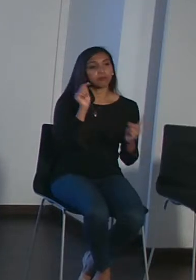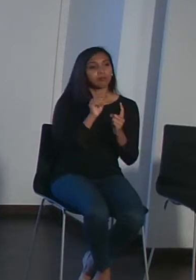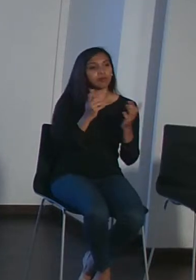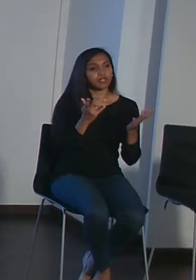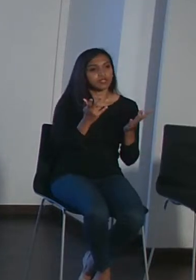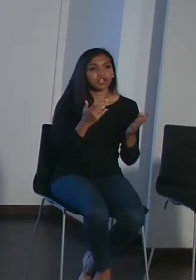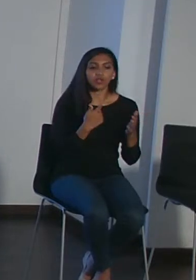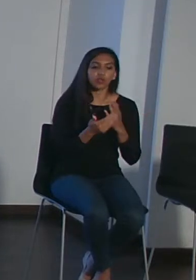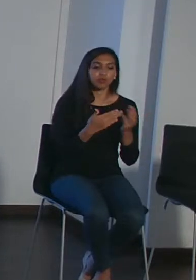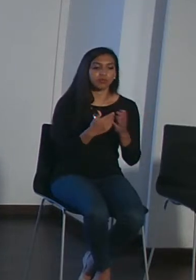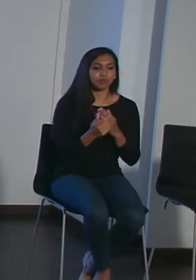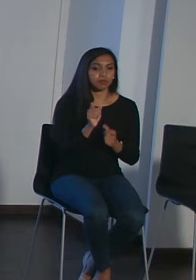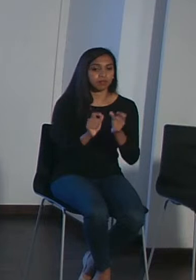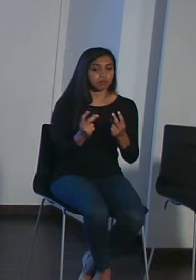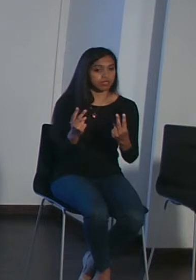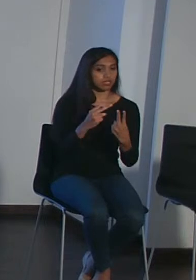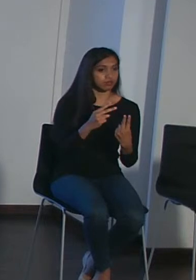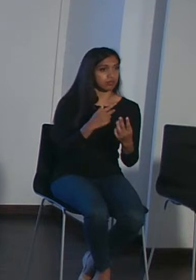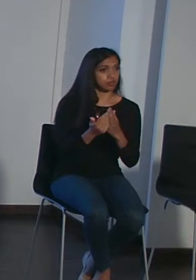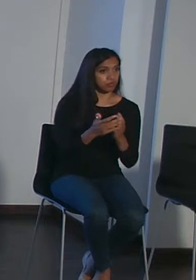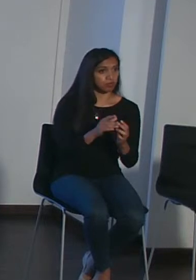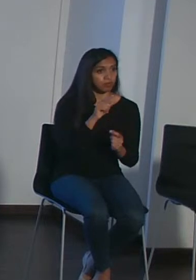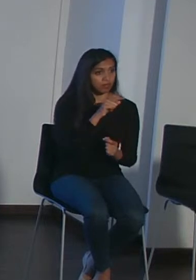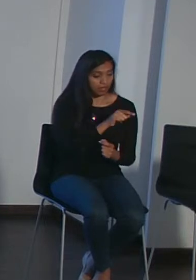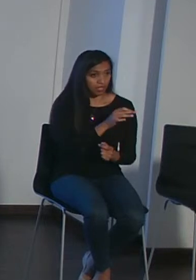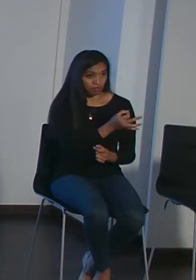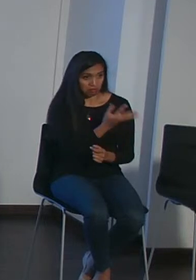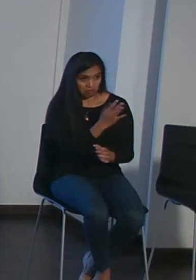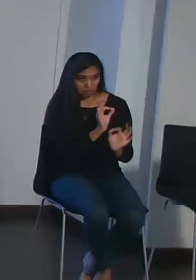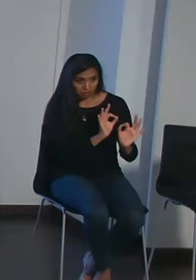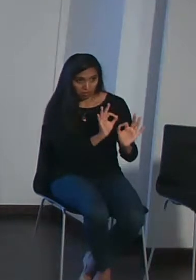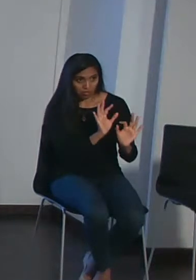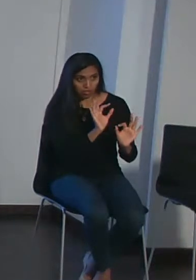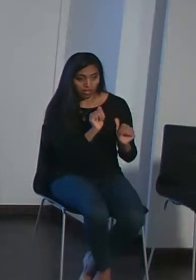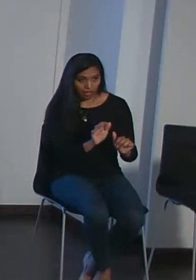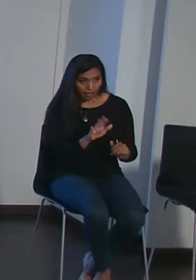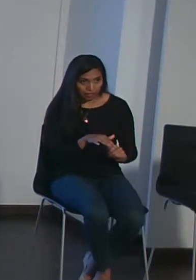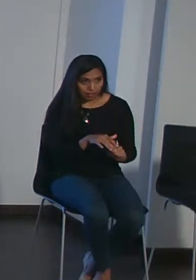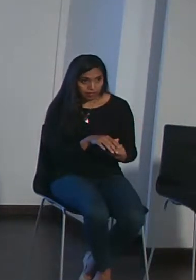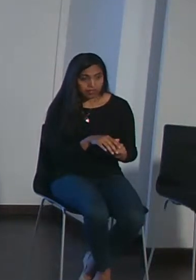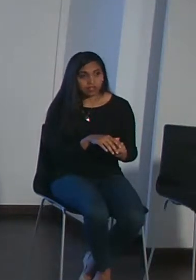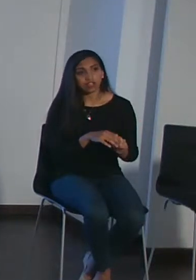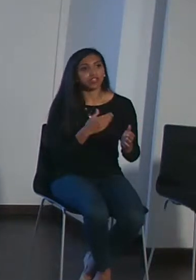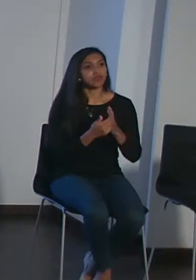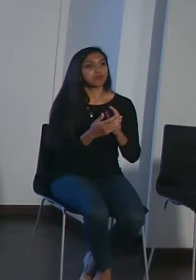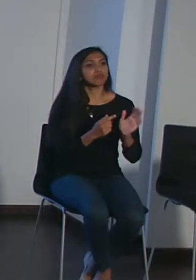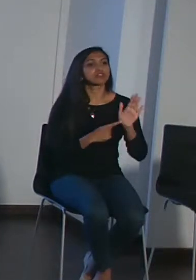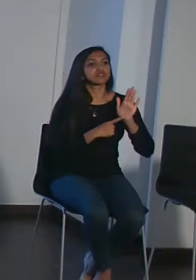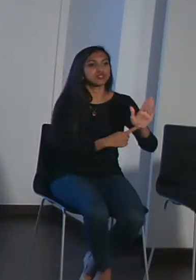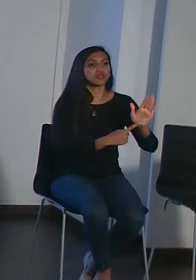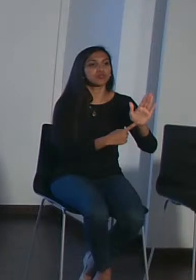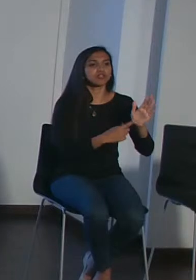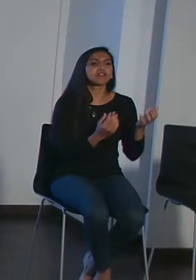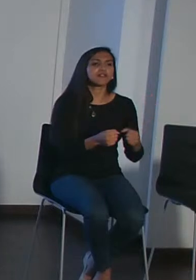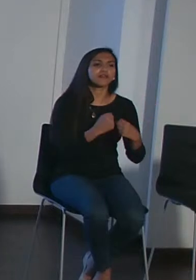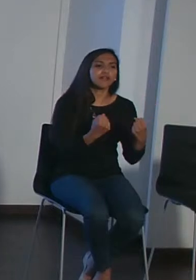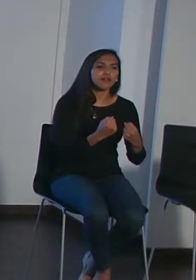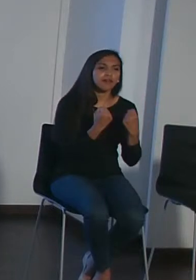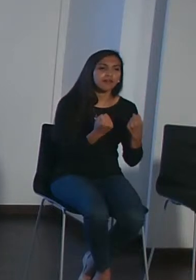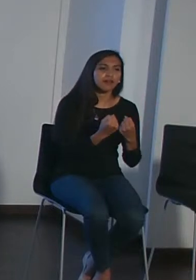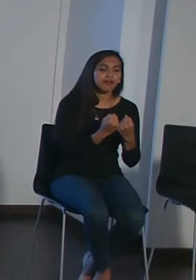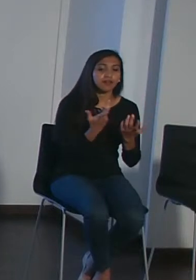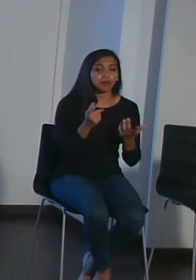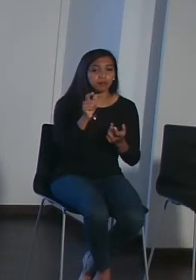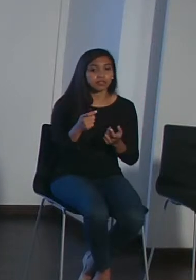risk, and sometimes that may not appease a funder, they may not like it. But yeah, even